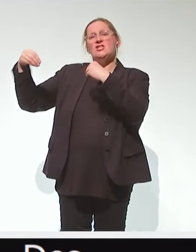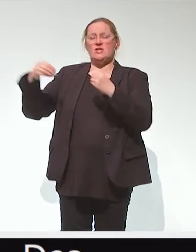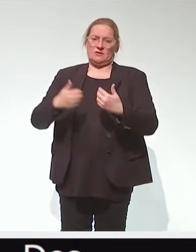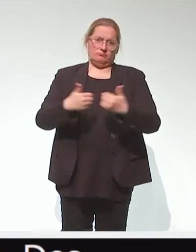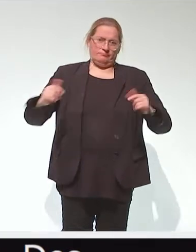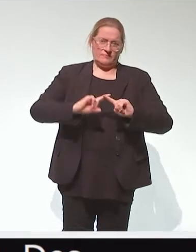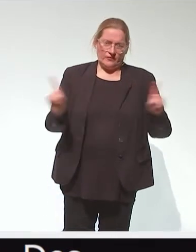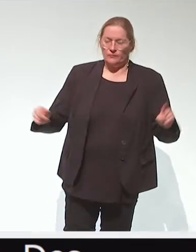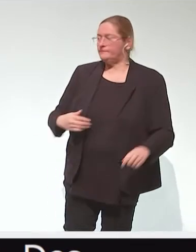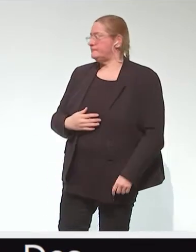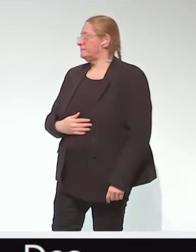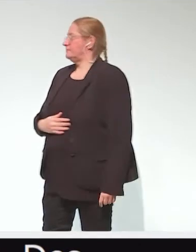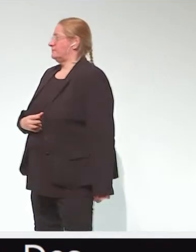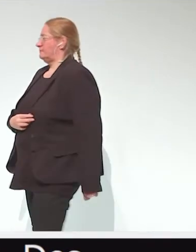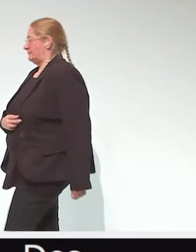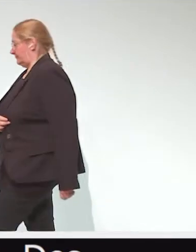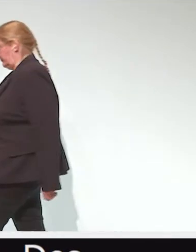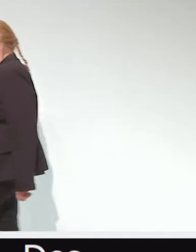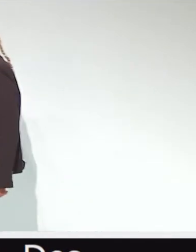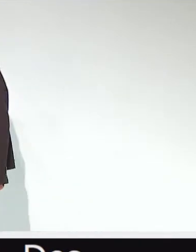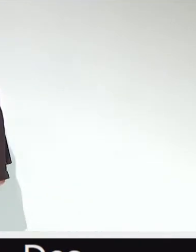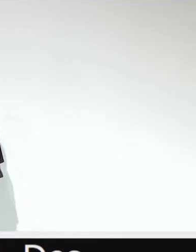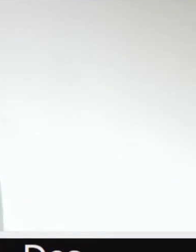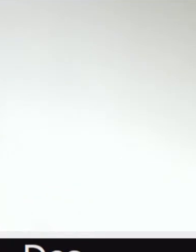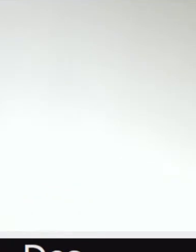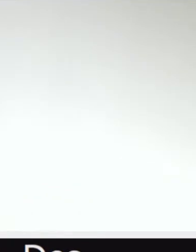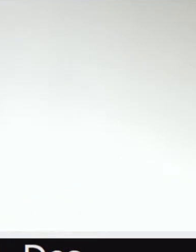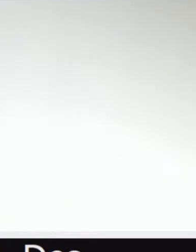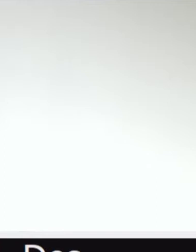are not part of the market economy concept.